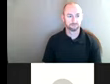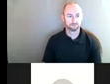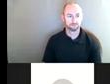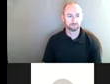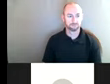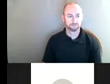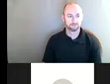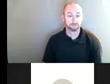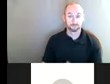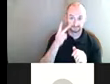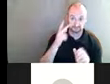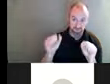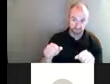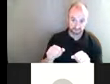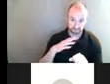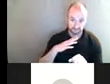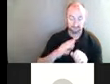Is that showing up? Okay.